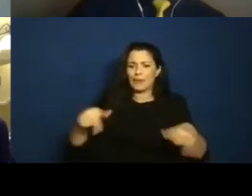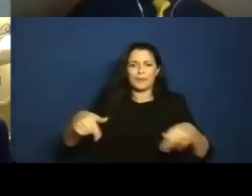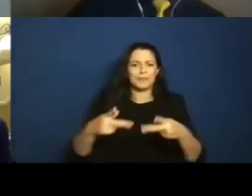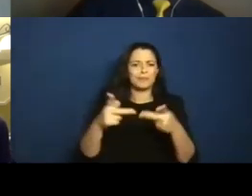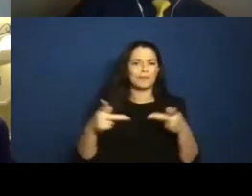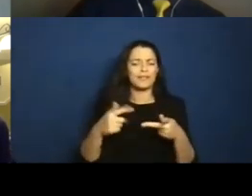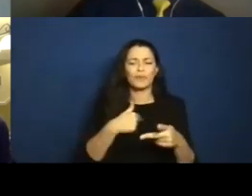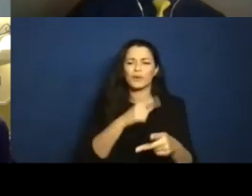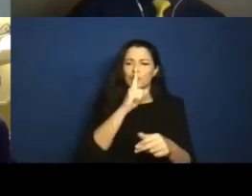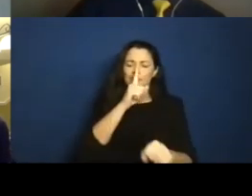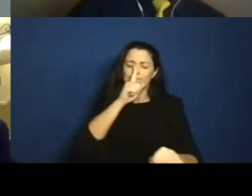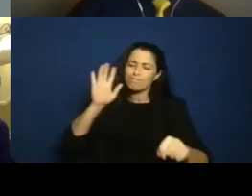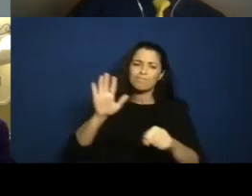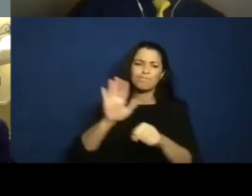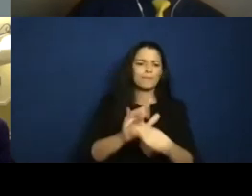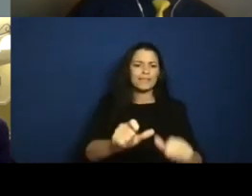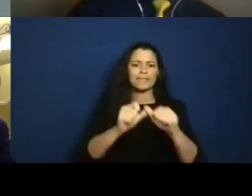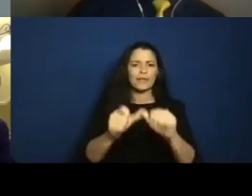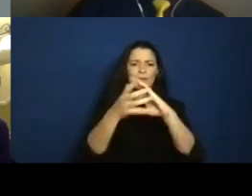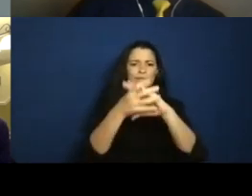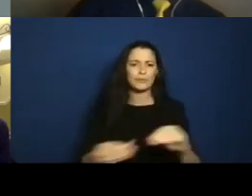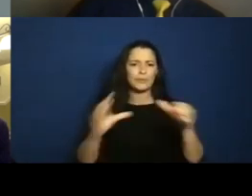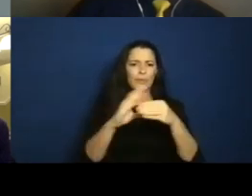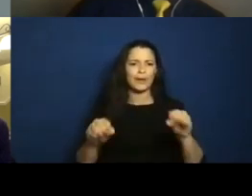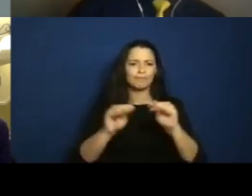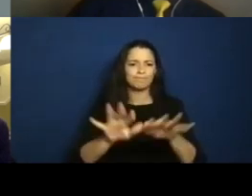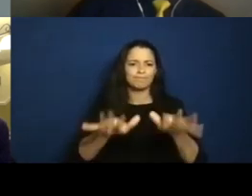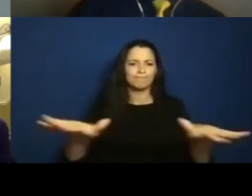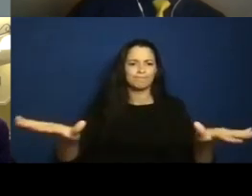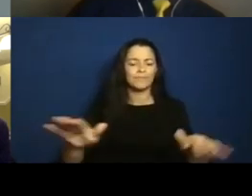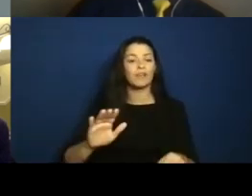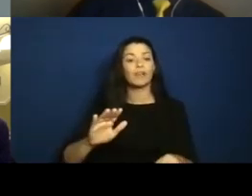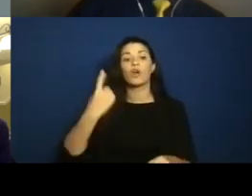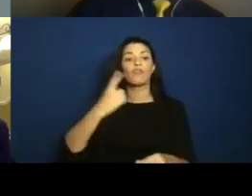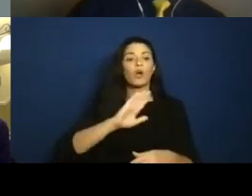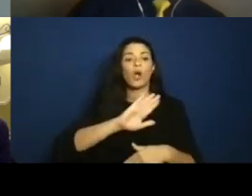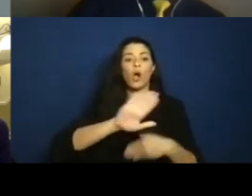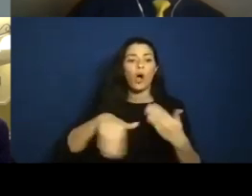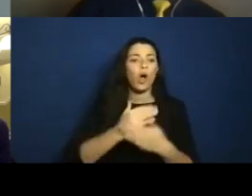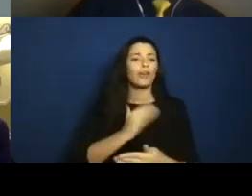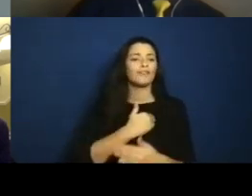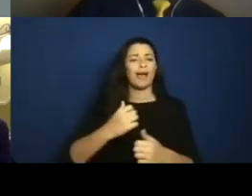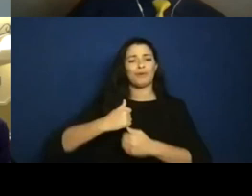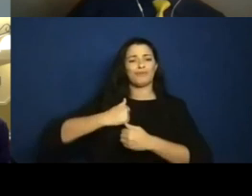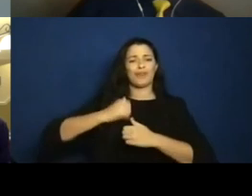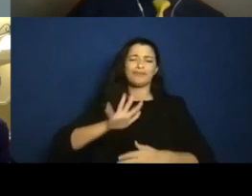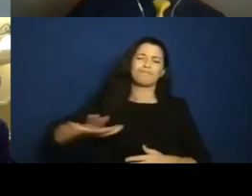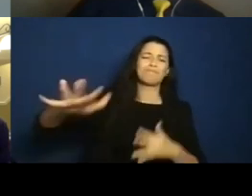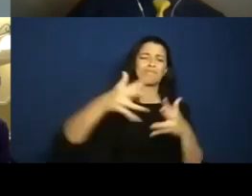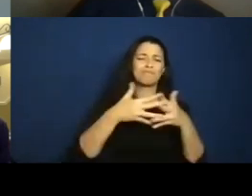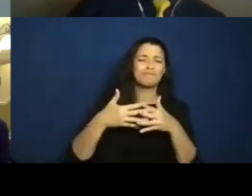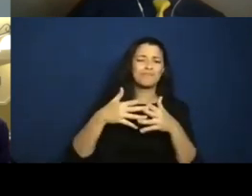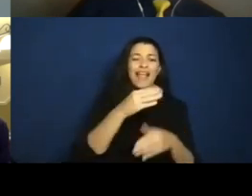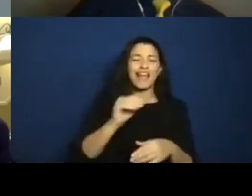tell the story. To all of our veterans throughout the country and their families, we honor you, we're thankful,